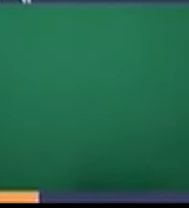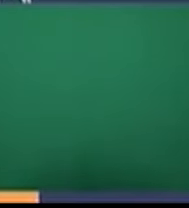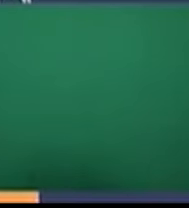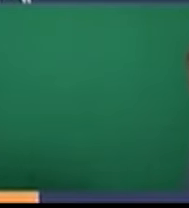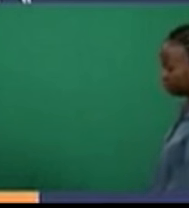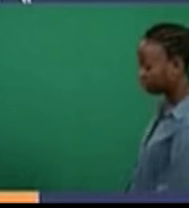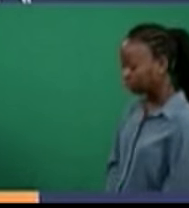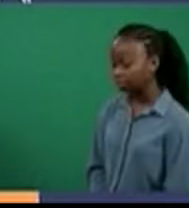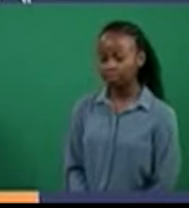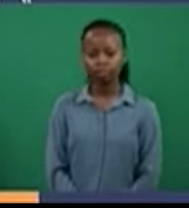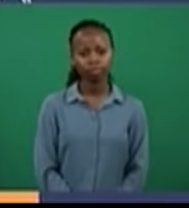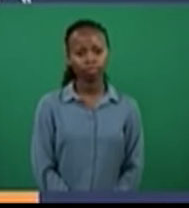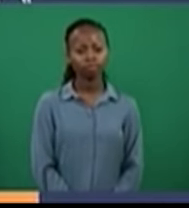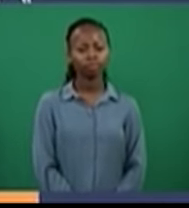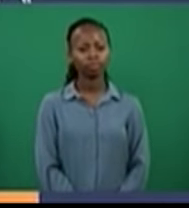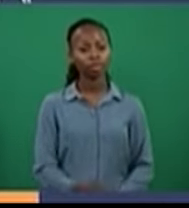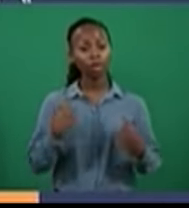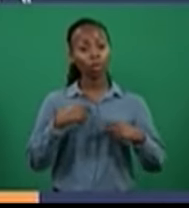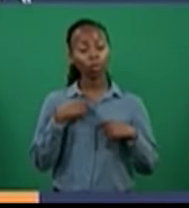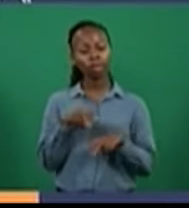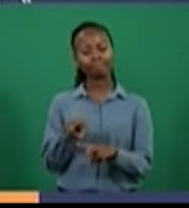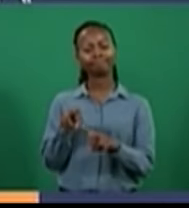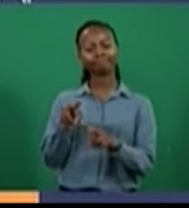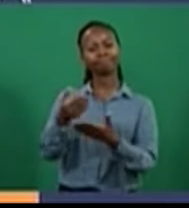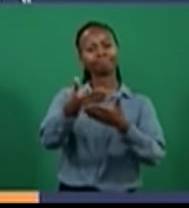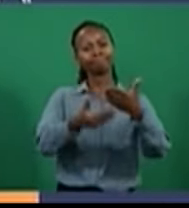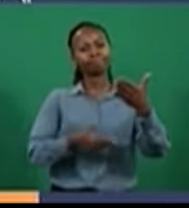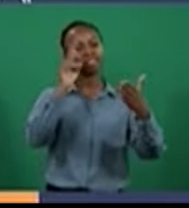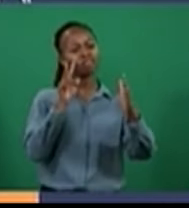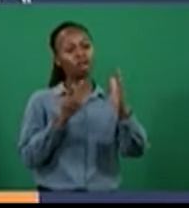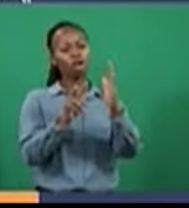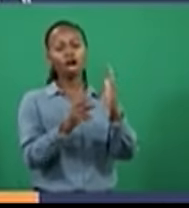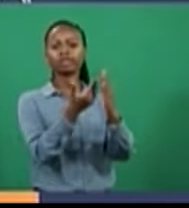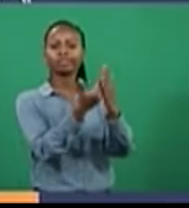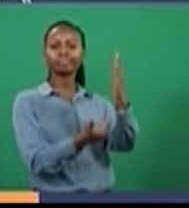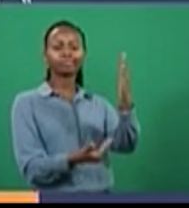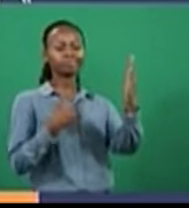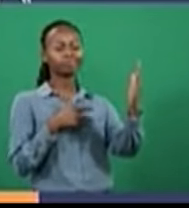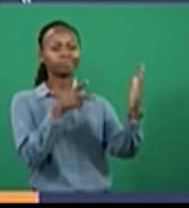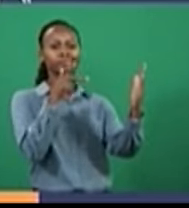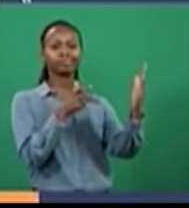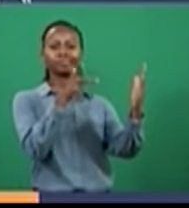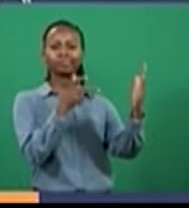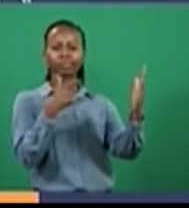In assessing this forecast, the MPC noted a range of